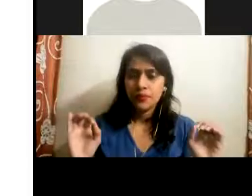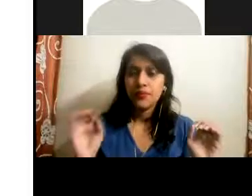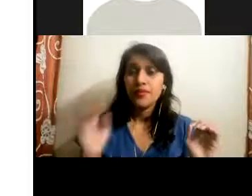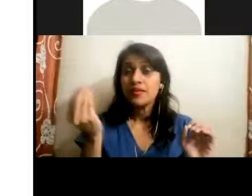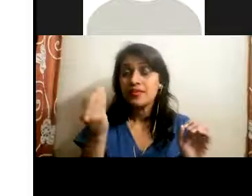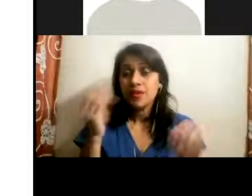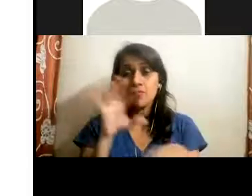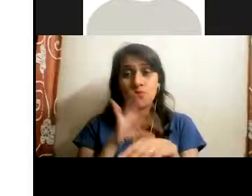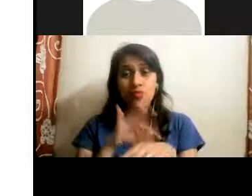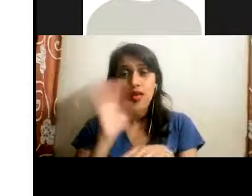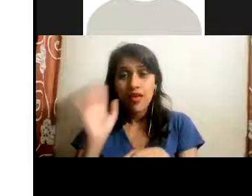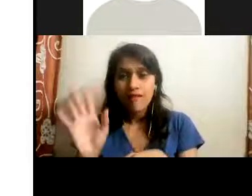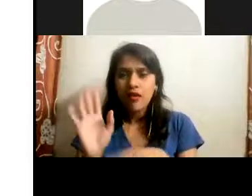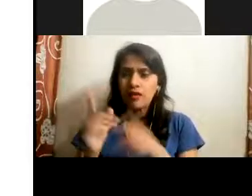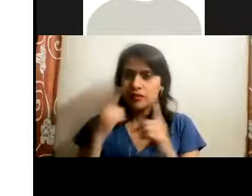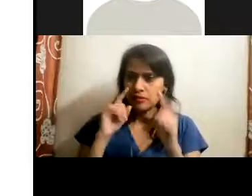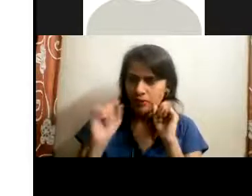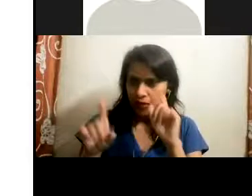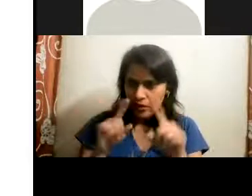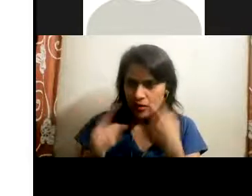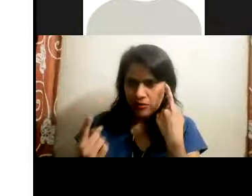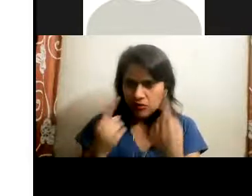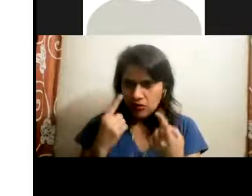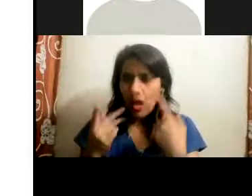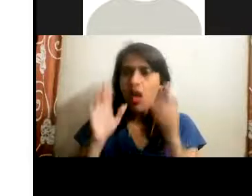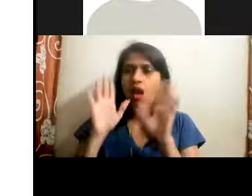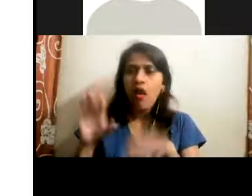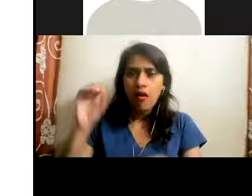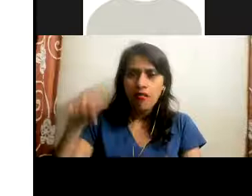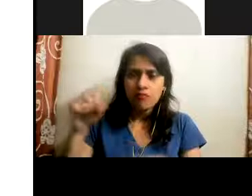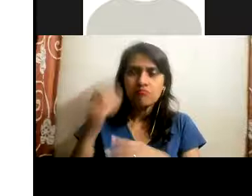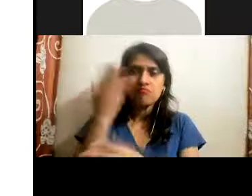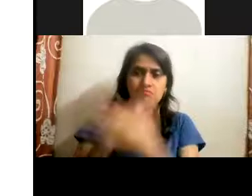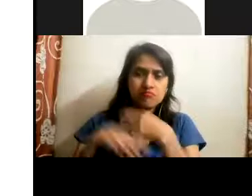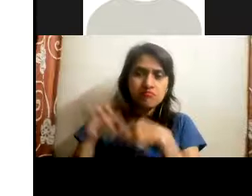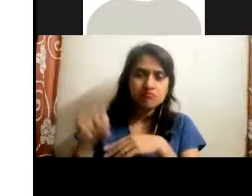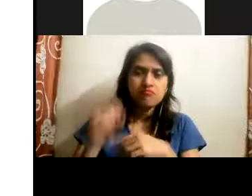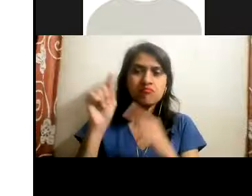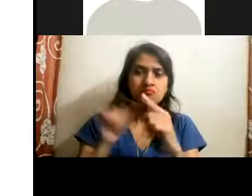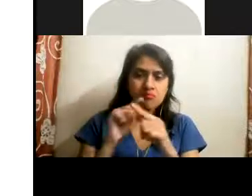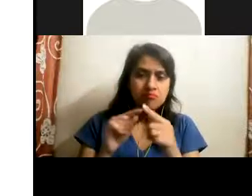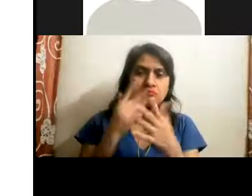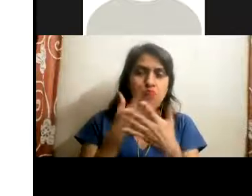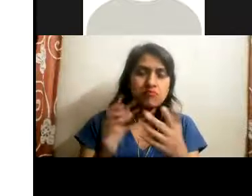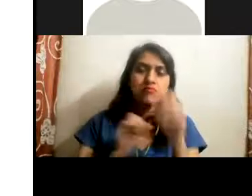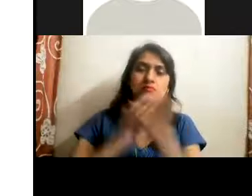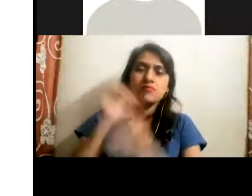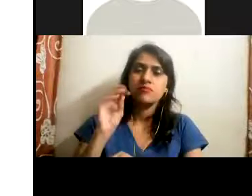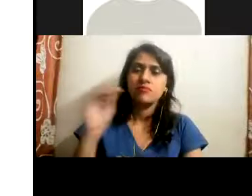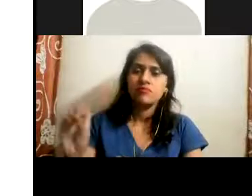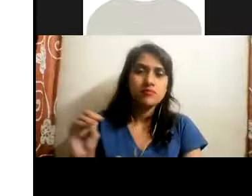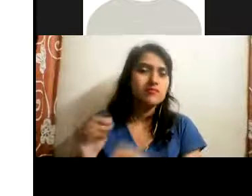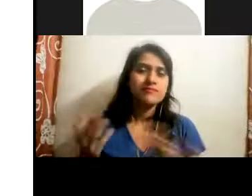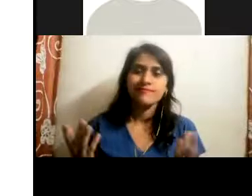is doing the assessment of disability, and so such persons with disabilities don't